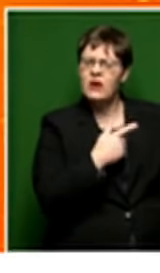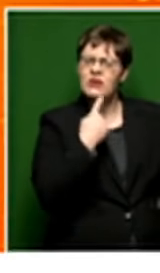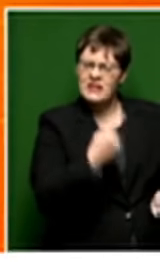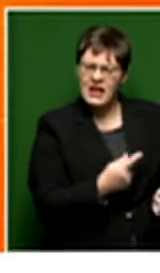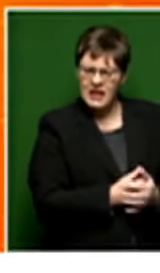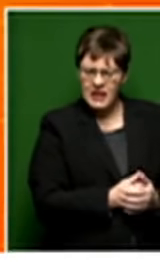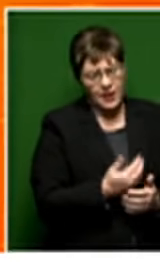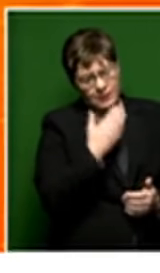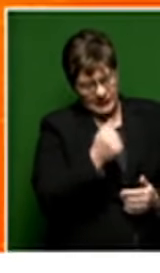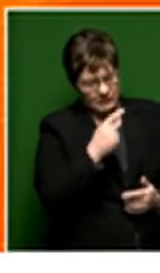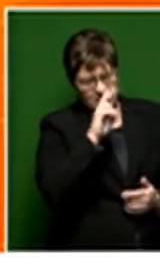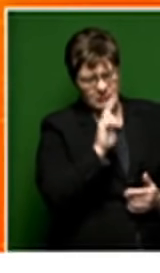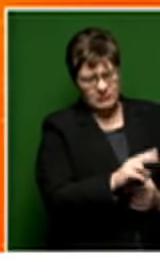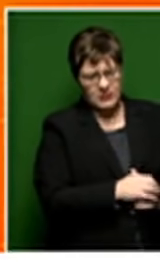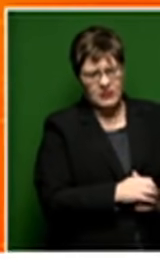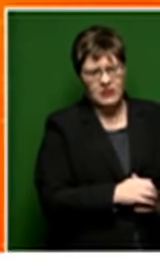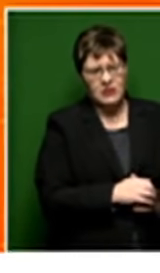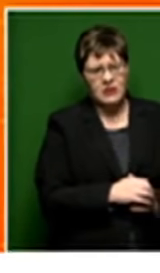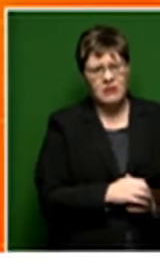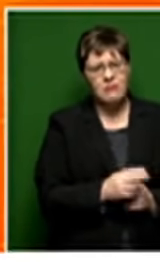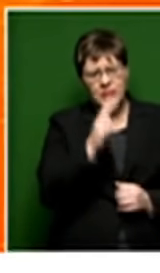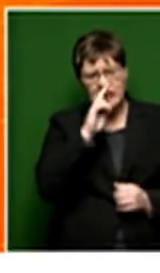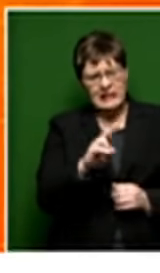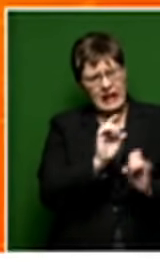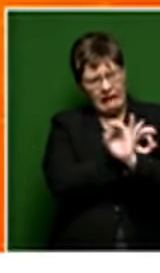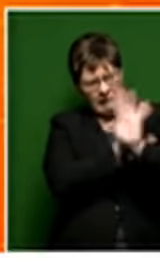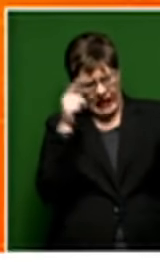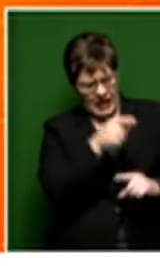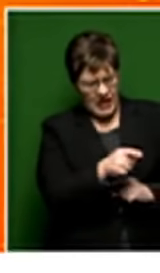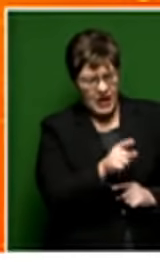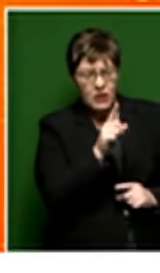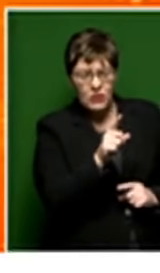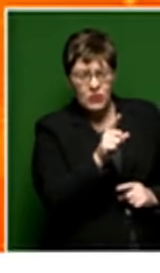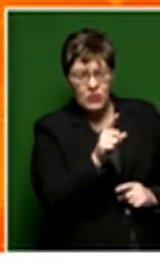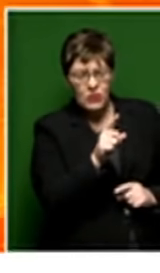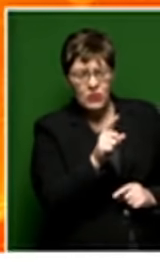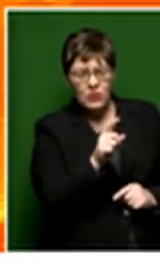but please, I mean, we all, I suppose, need to be educated on this. You will take